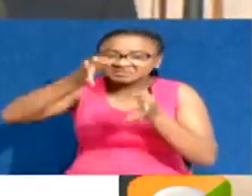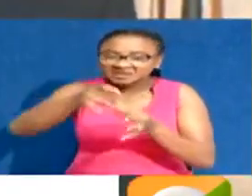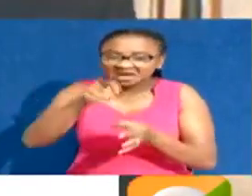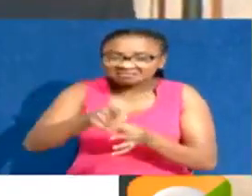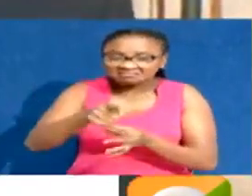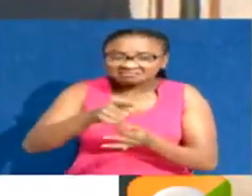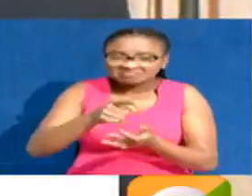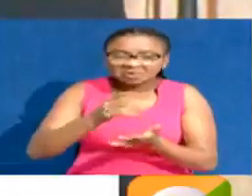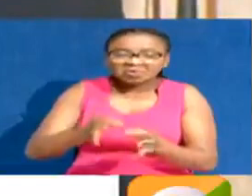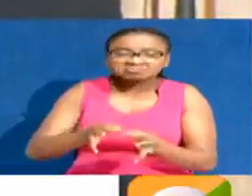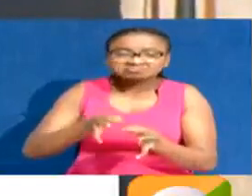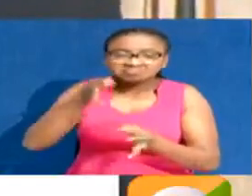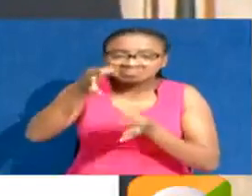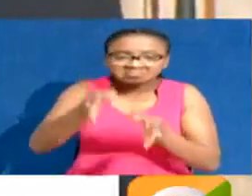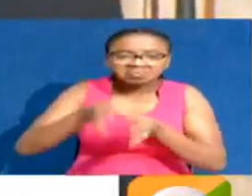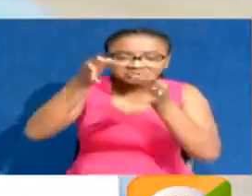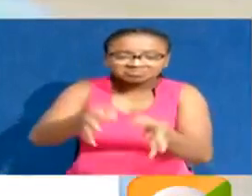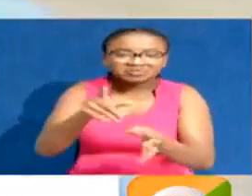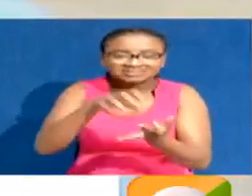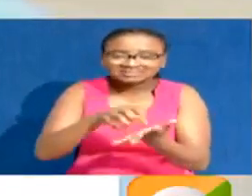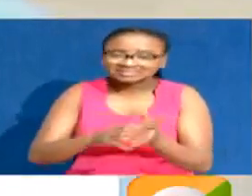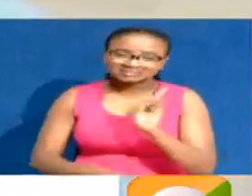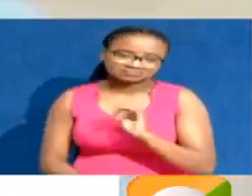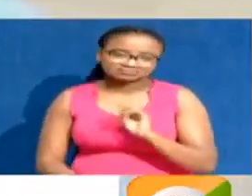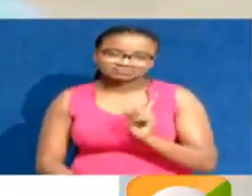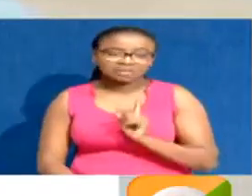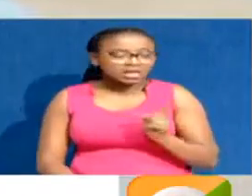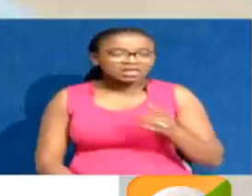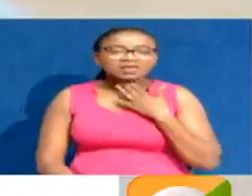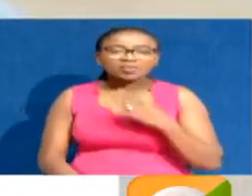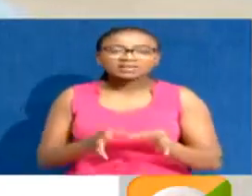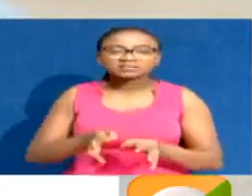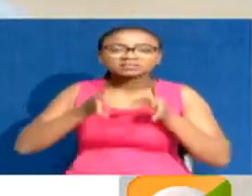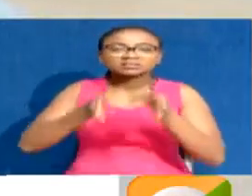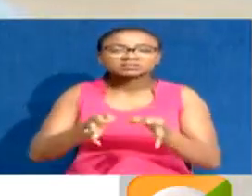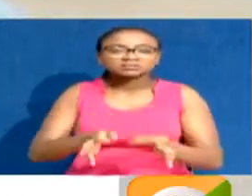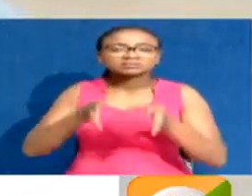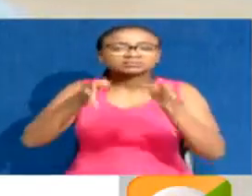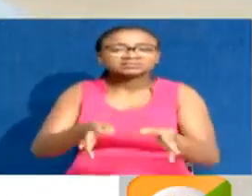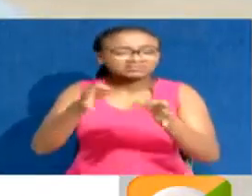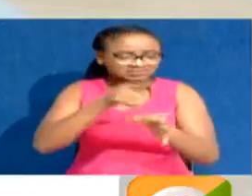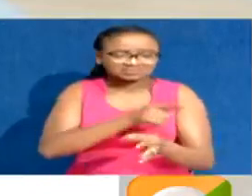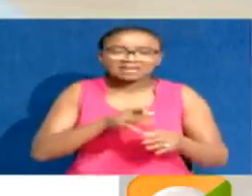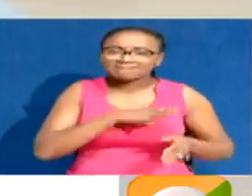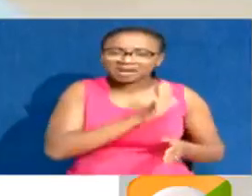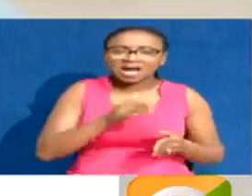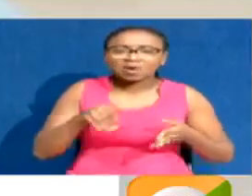trial due to COVID-19. The issue of Obado and seeking adjournment has been one of the tactics